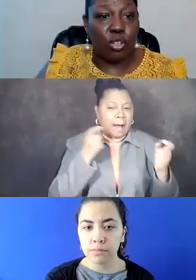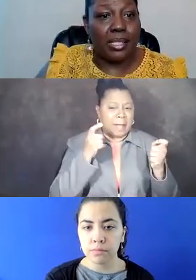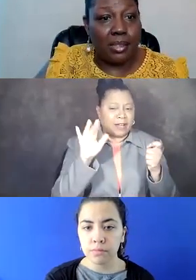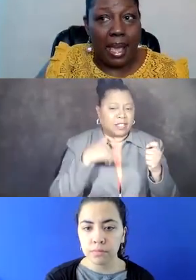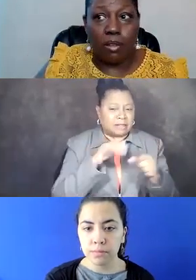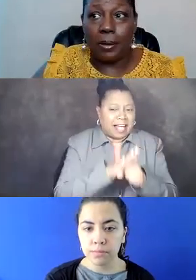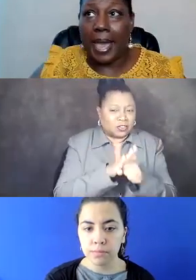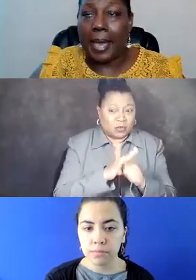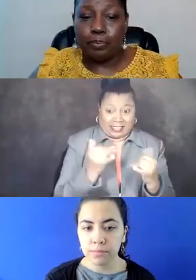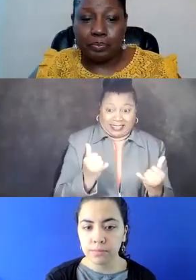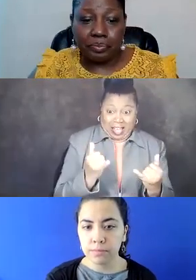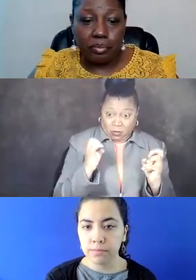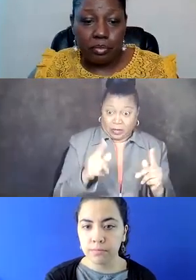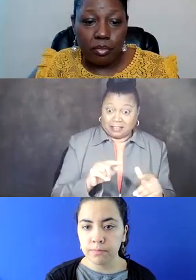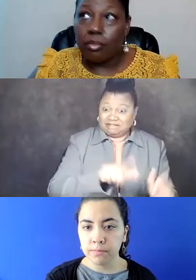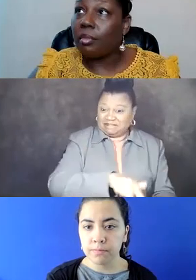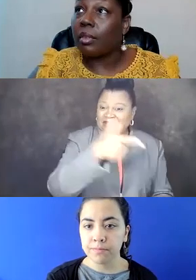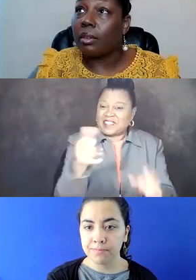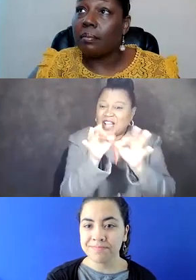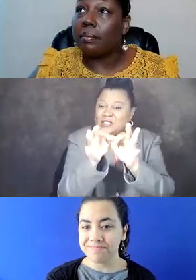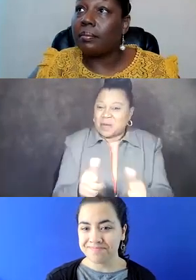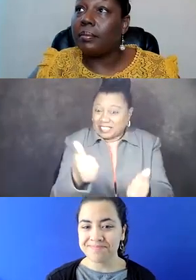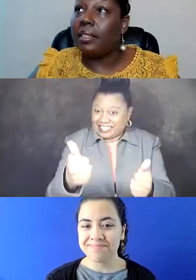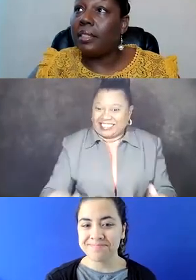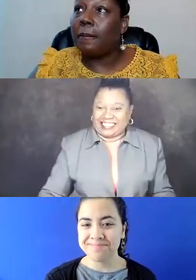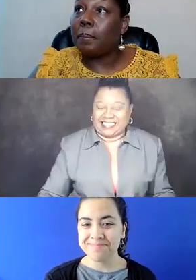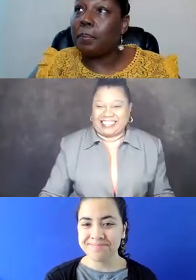my stress now? Okay.